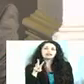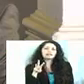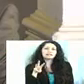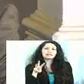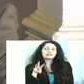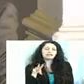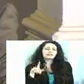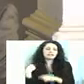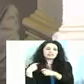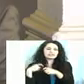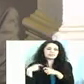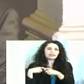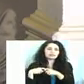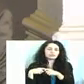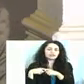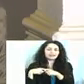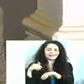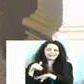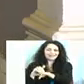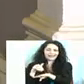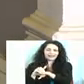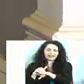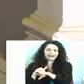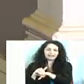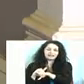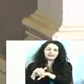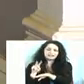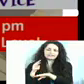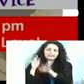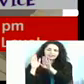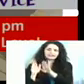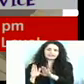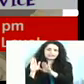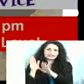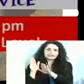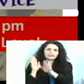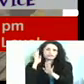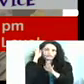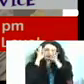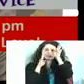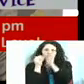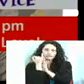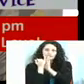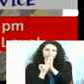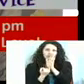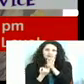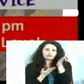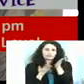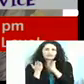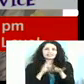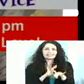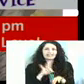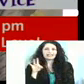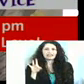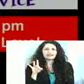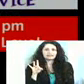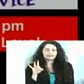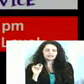in Spanish. And then this evening is our second Sunday Creative Arts Evening service. That will be at 8 o'clock